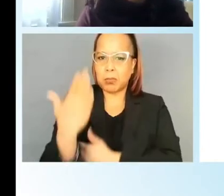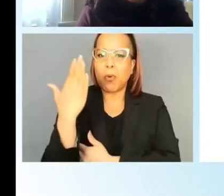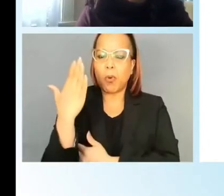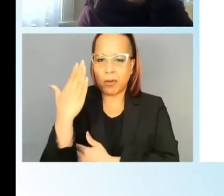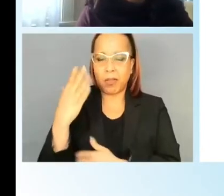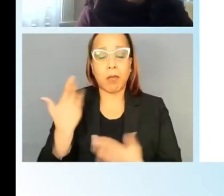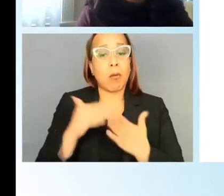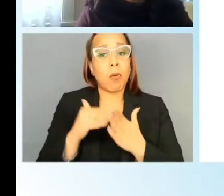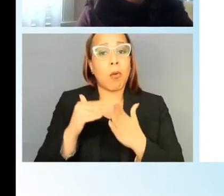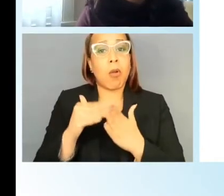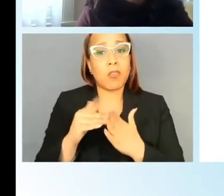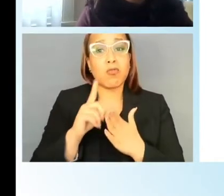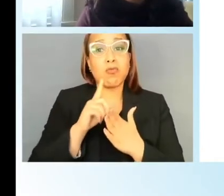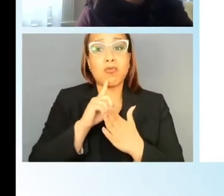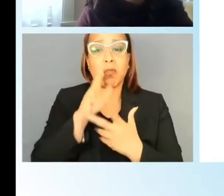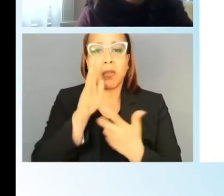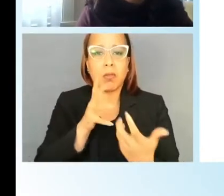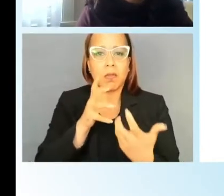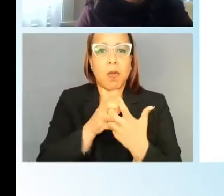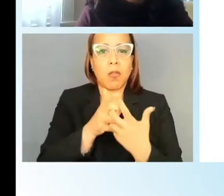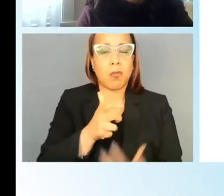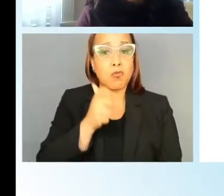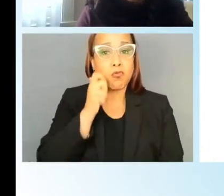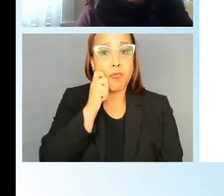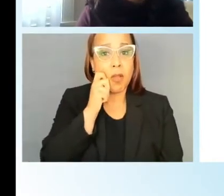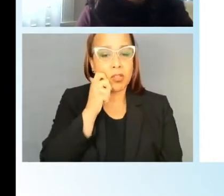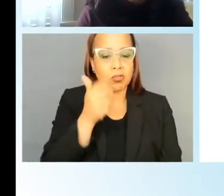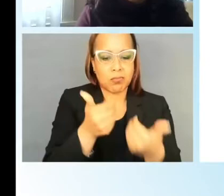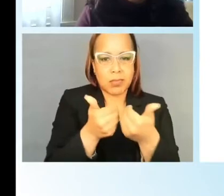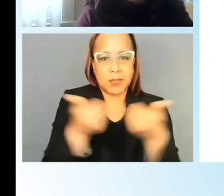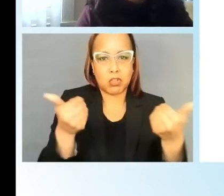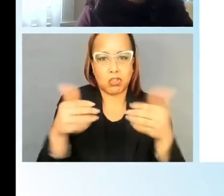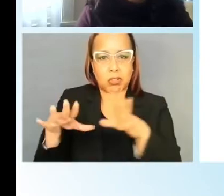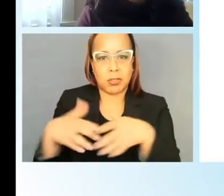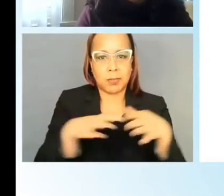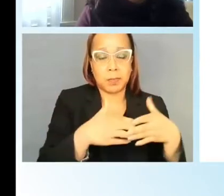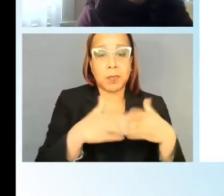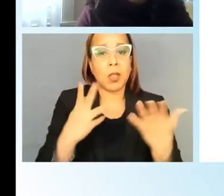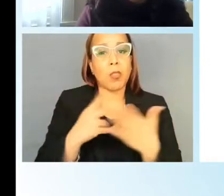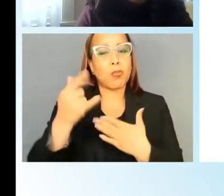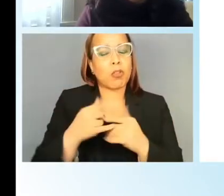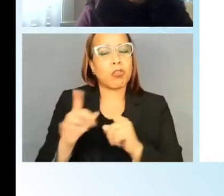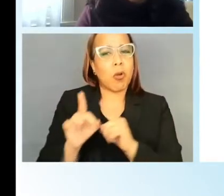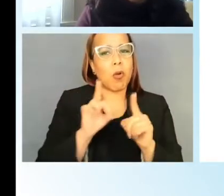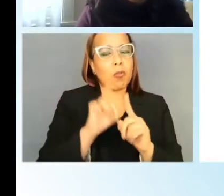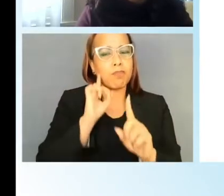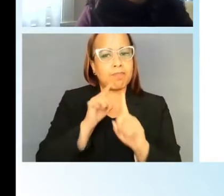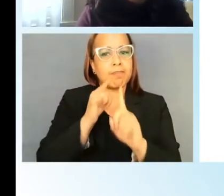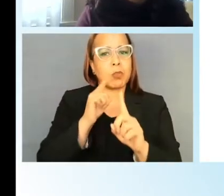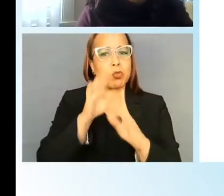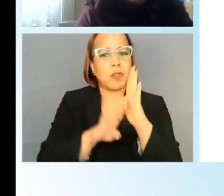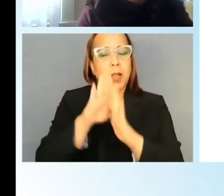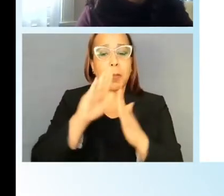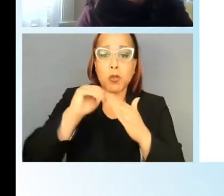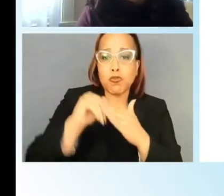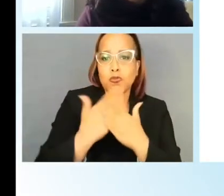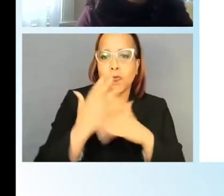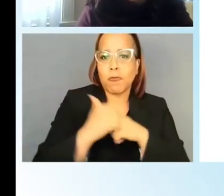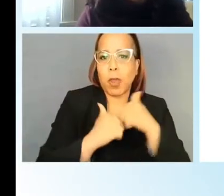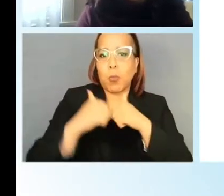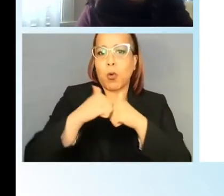often falls along racial divisions. And the project also aims to develop a new framework for